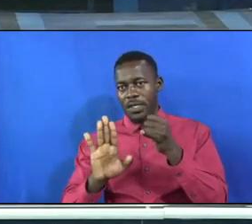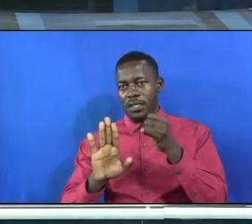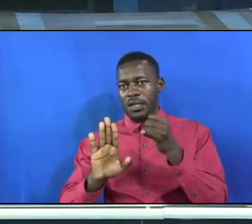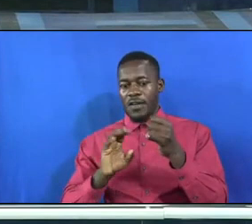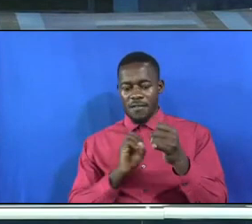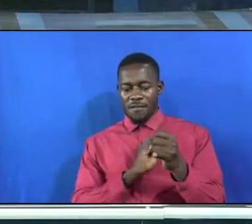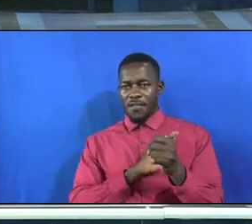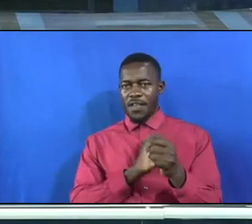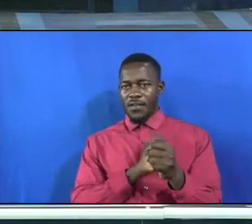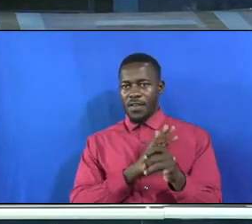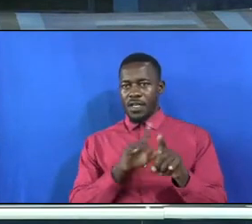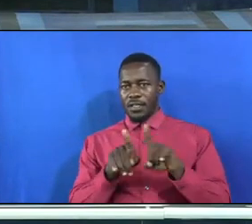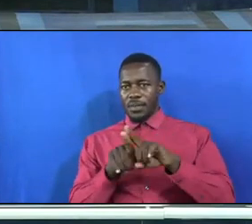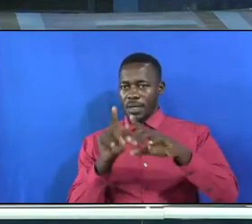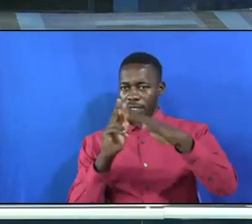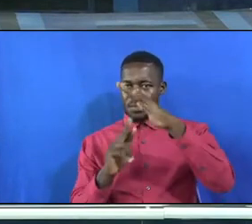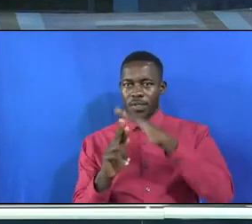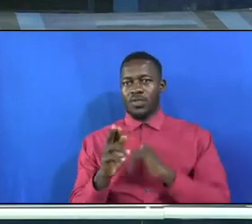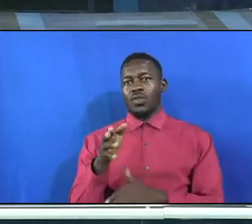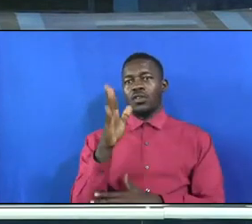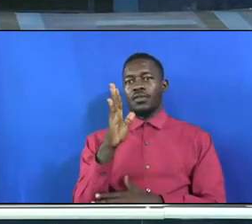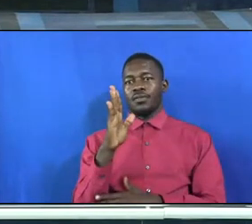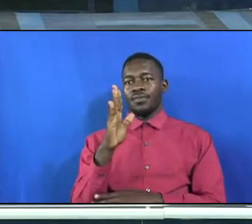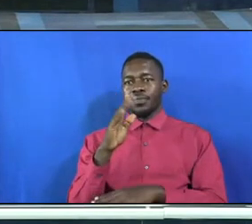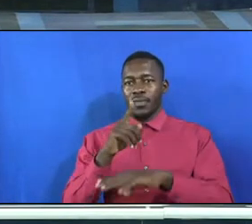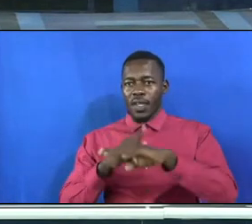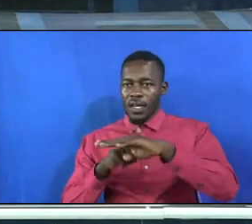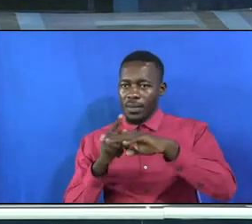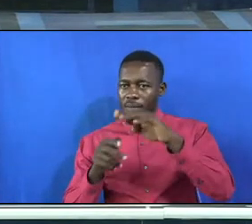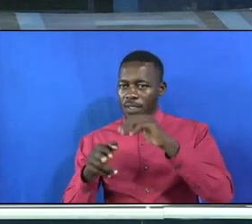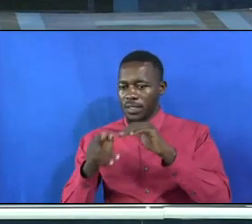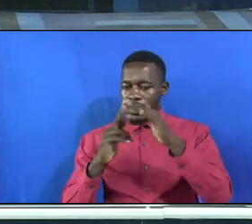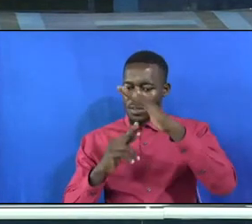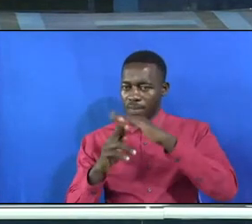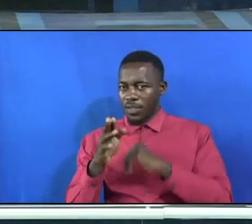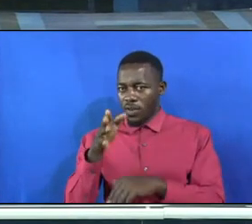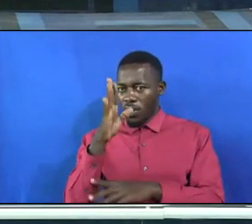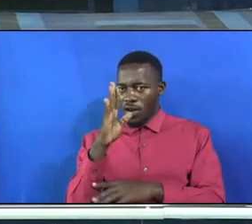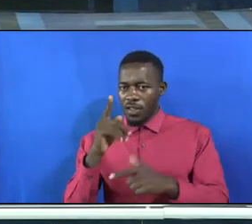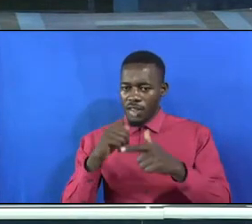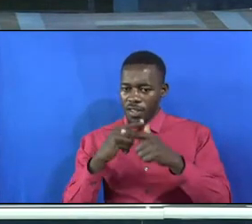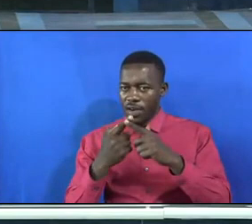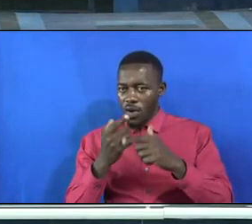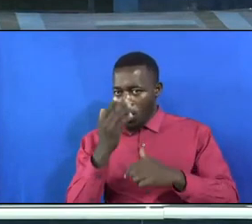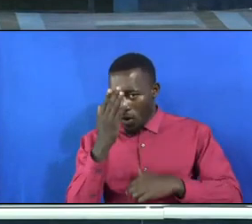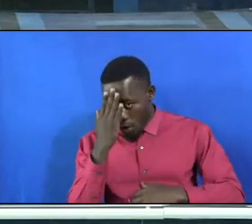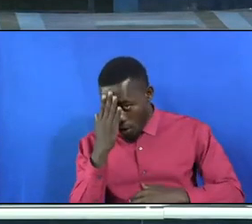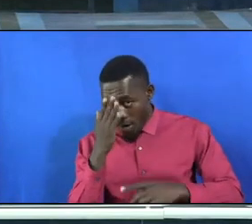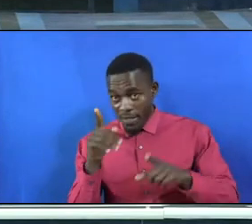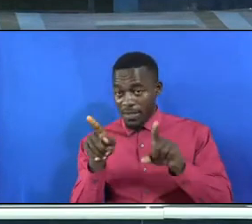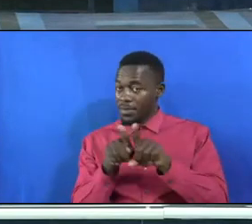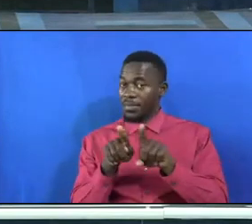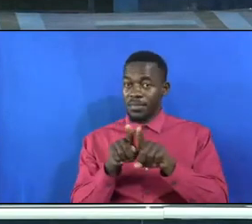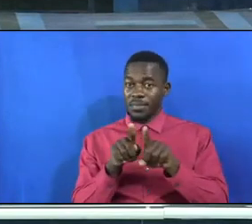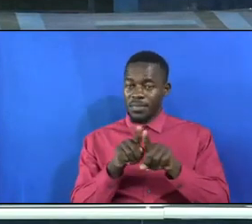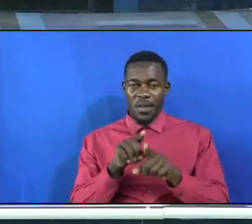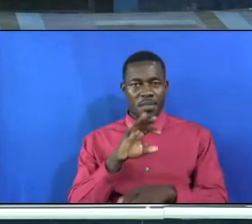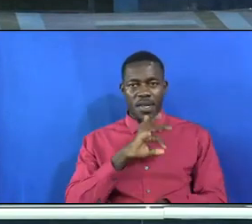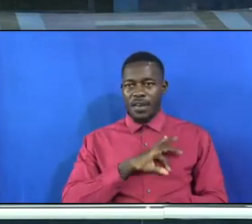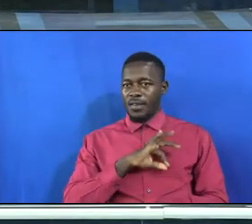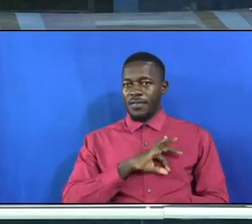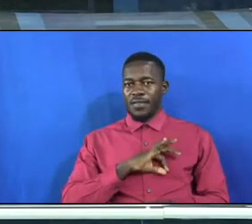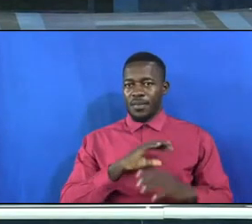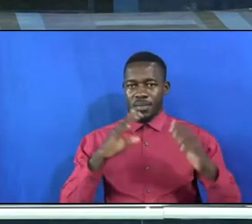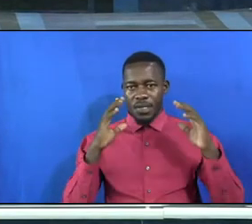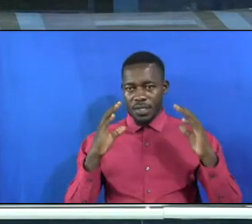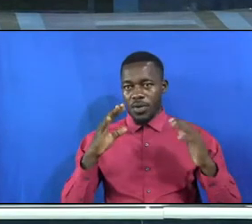if you fear God and you seek to honor Him with all that you do and you are, He will give